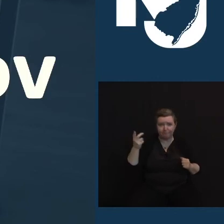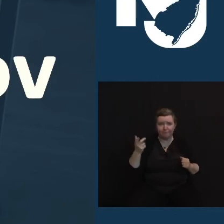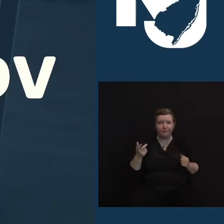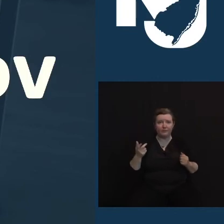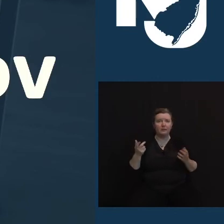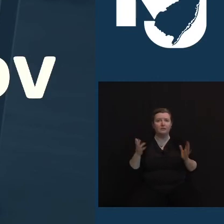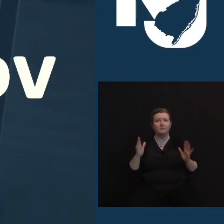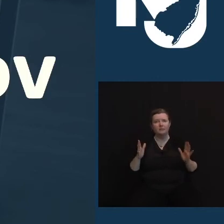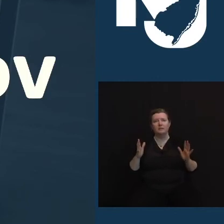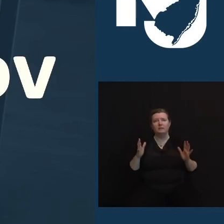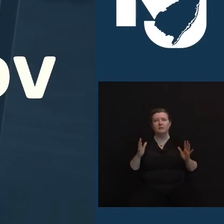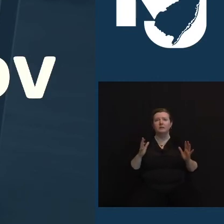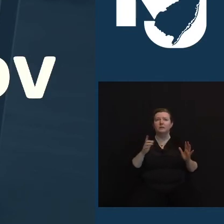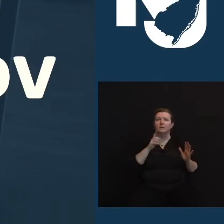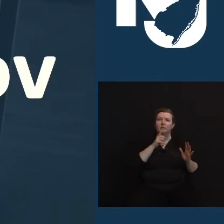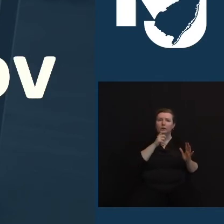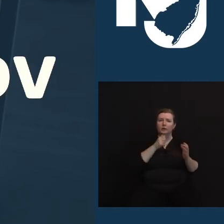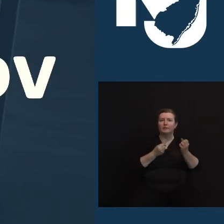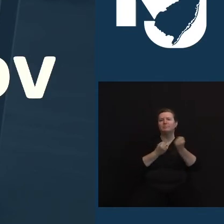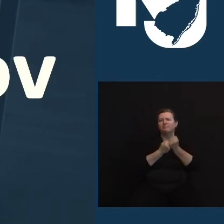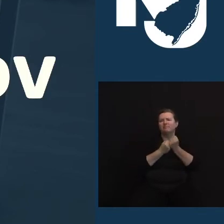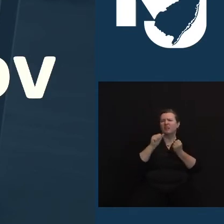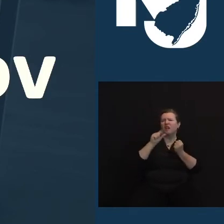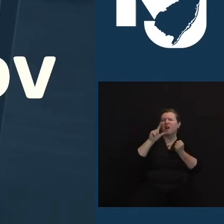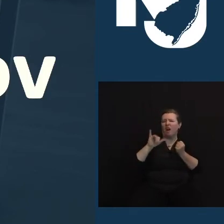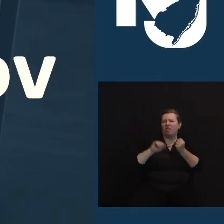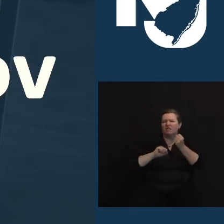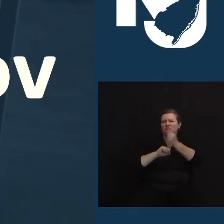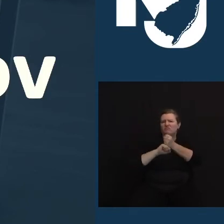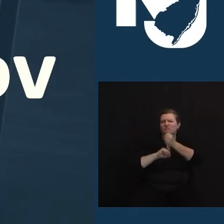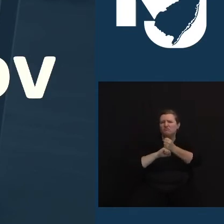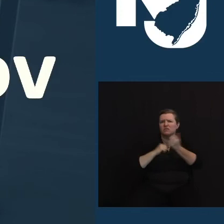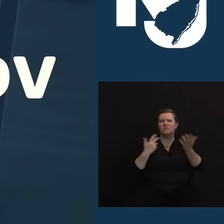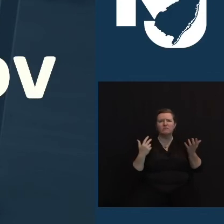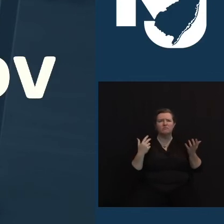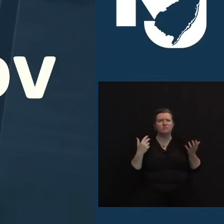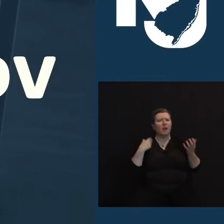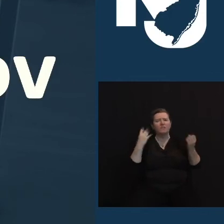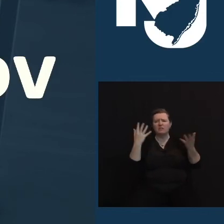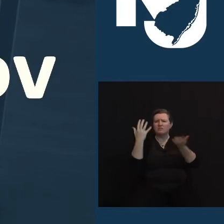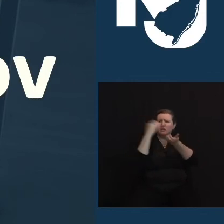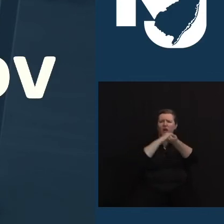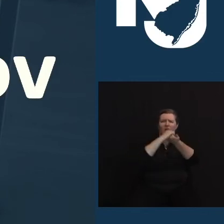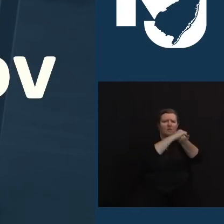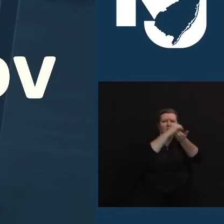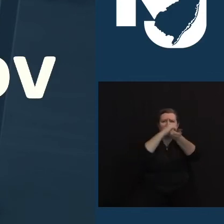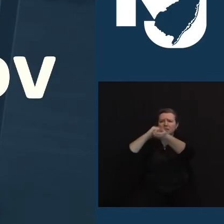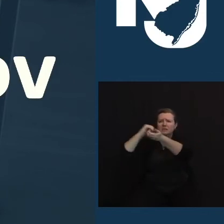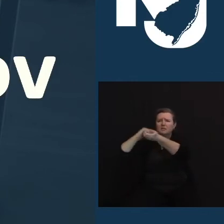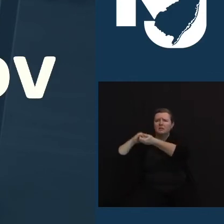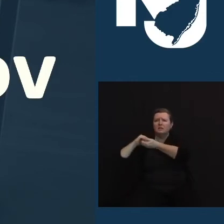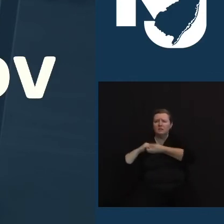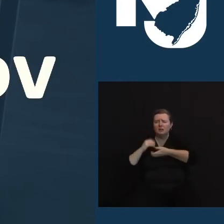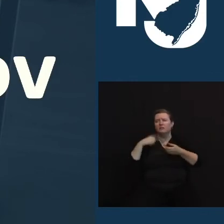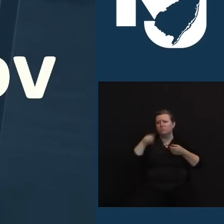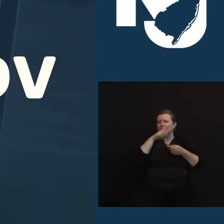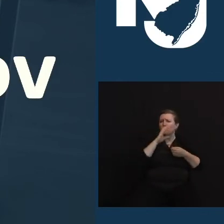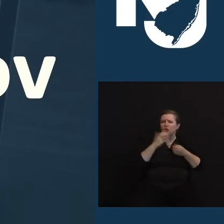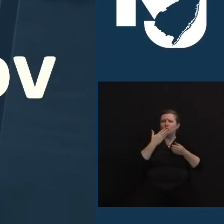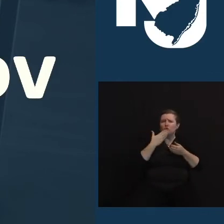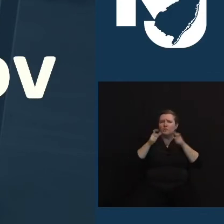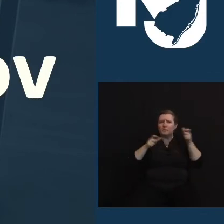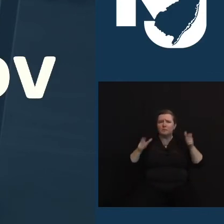help us pursue our national interests. We have alliances not just because we're good people in the United States, because those